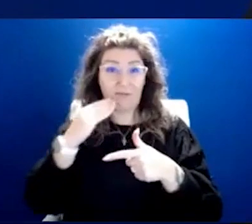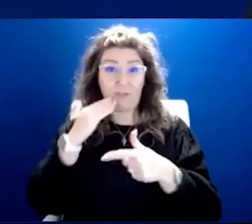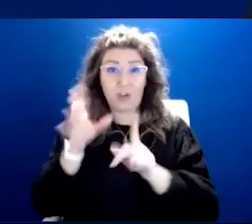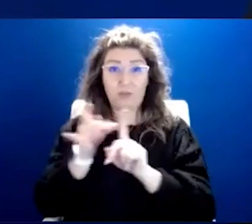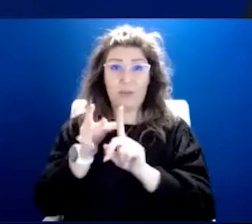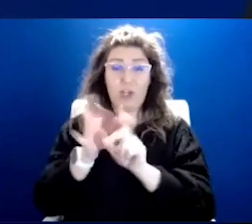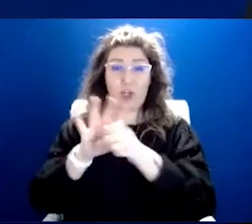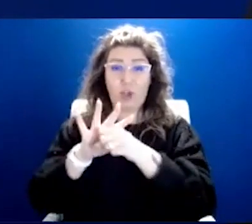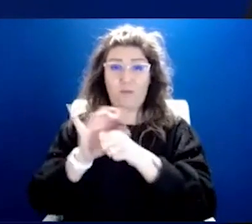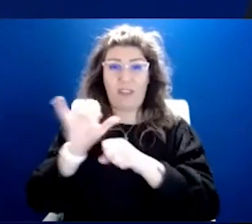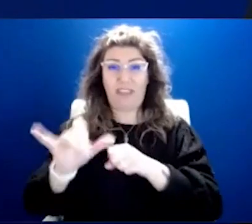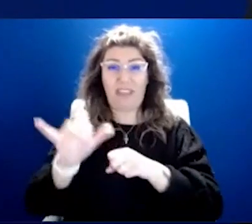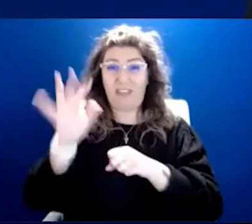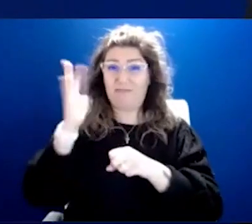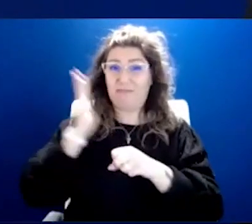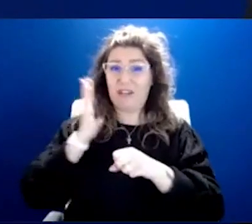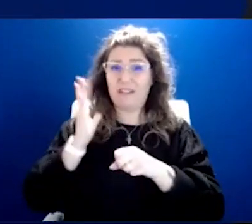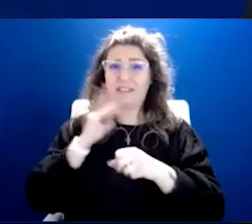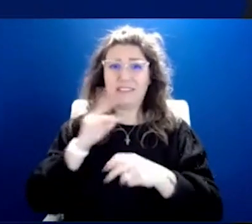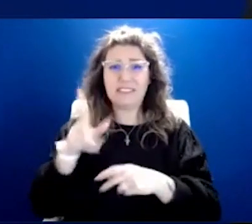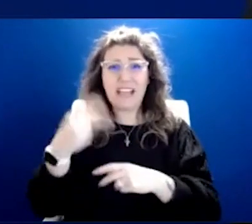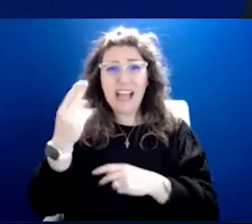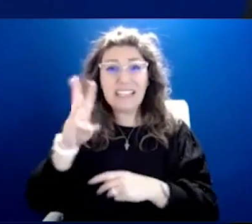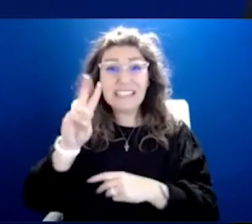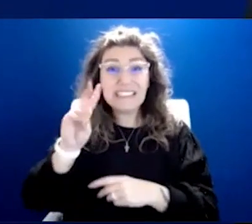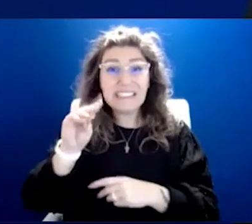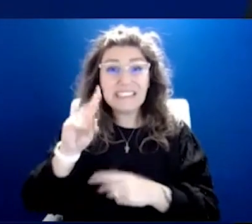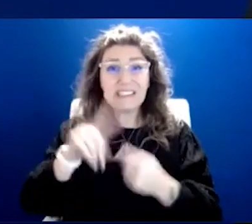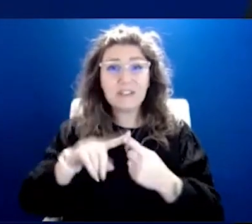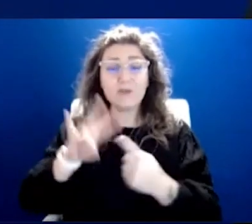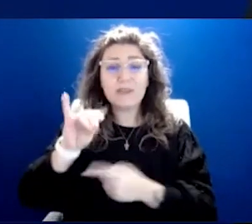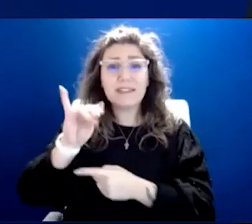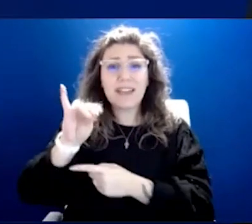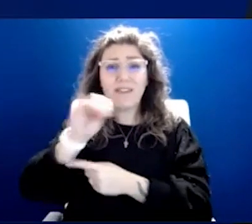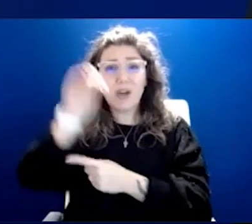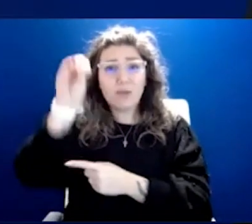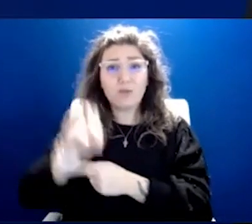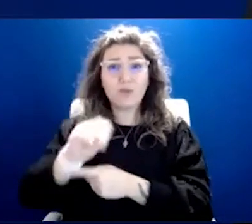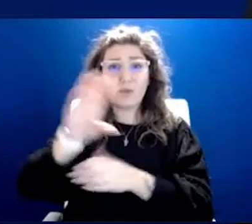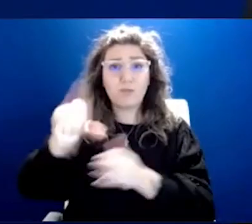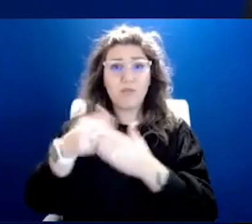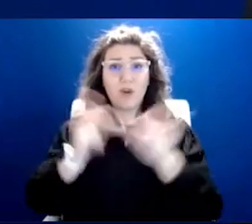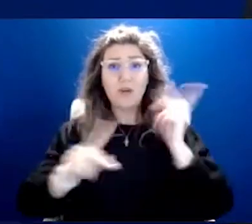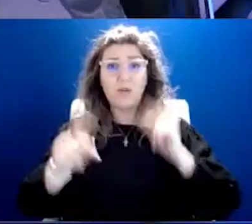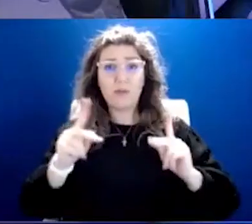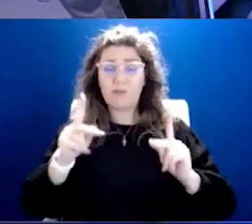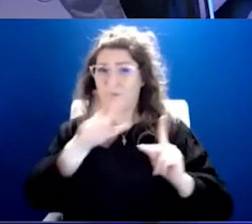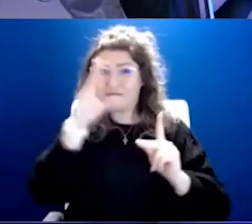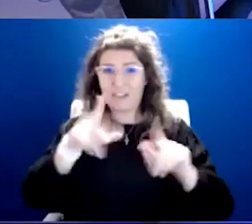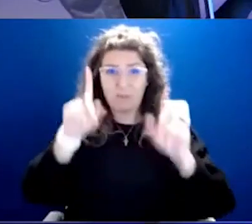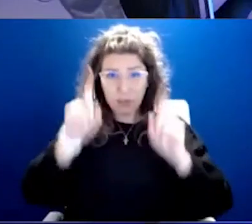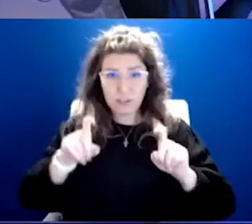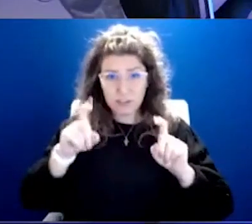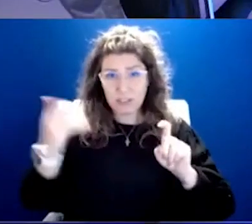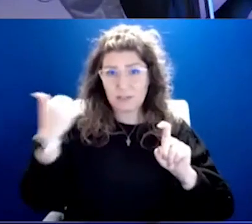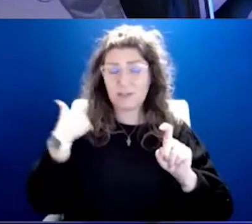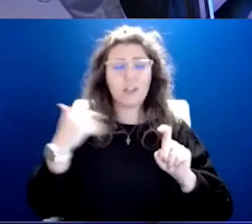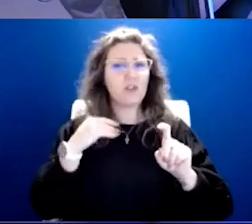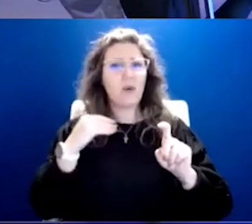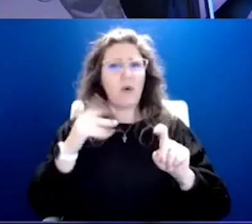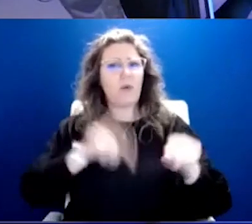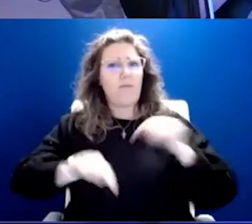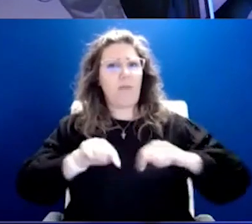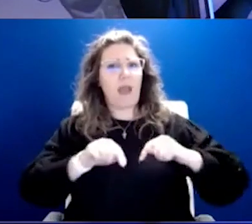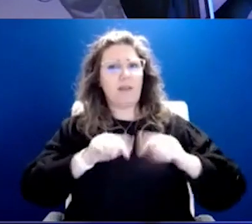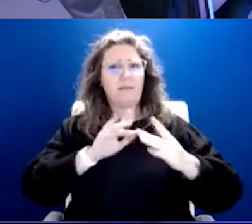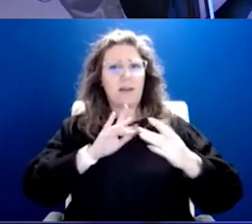too, which has been in the high 60s to even 70% of people who haven't been tested before. So back to the contact tracing, is that what's adding, do you